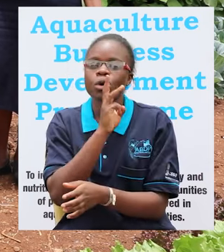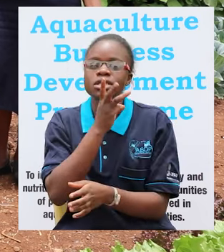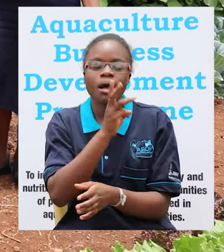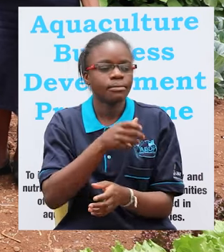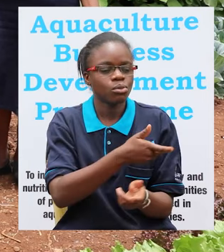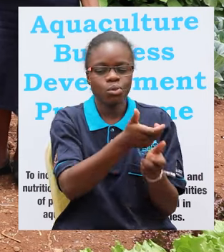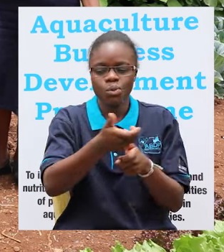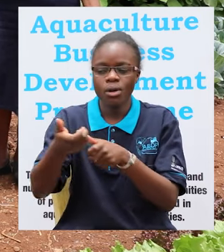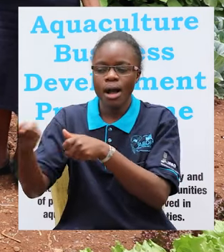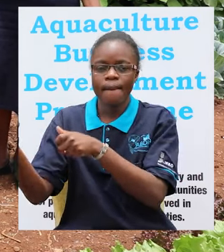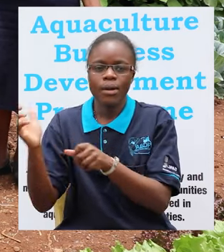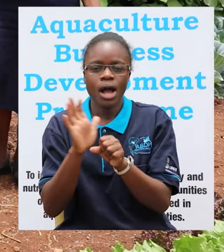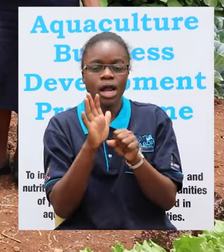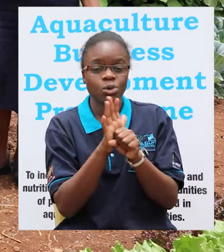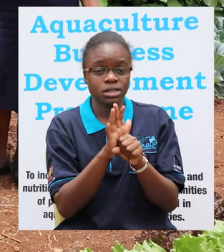watering.